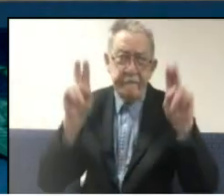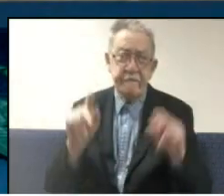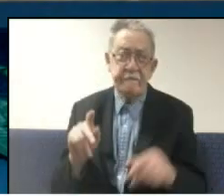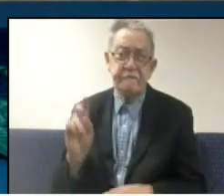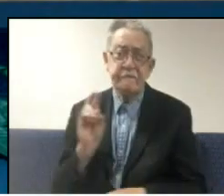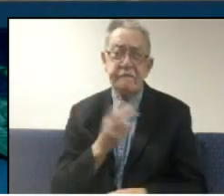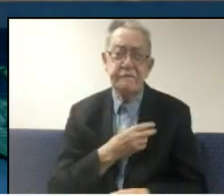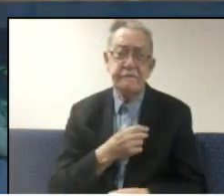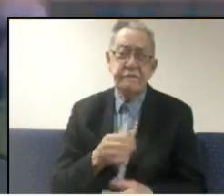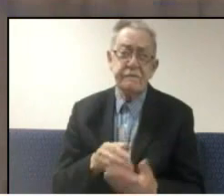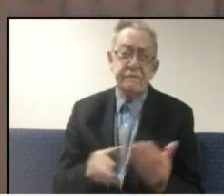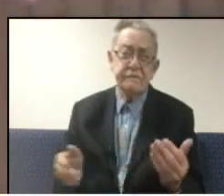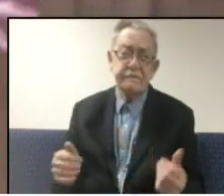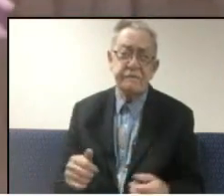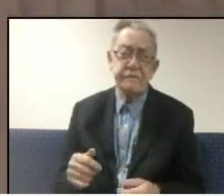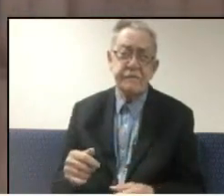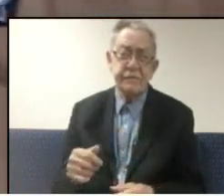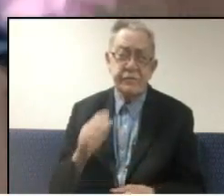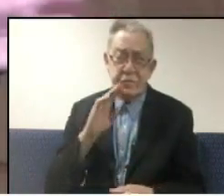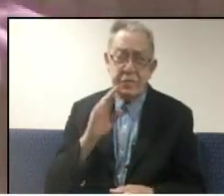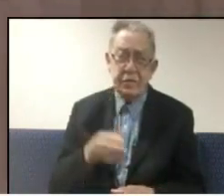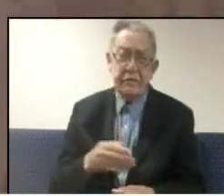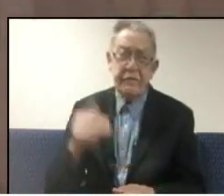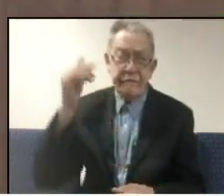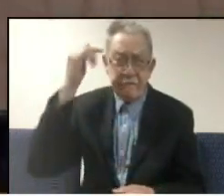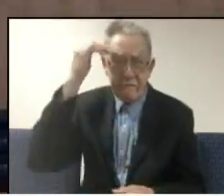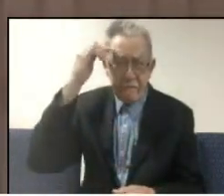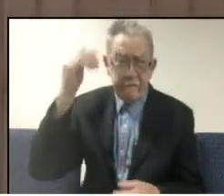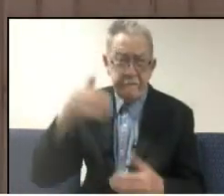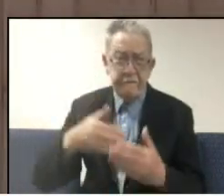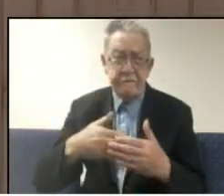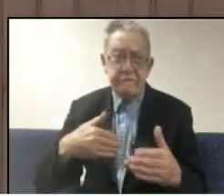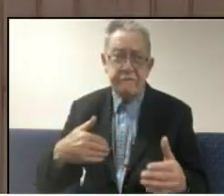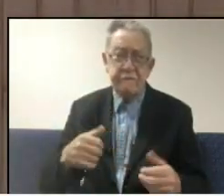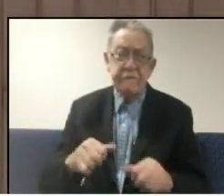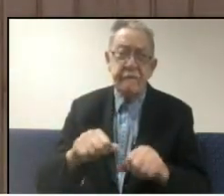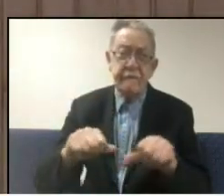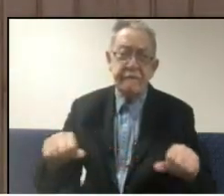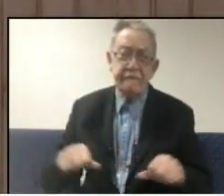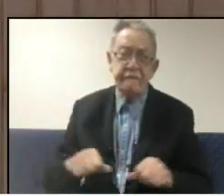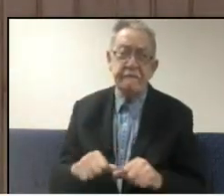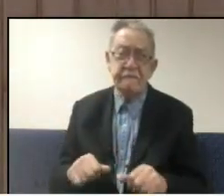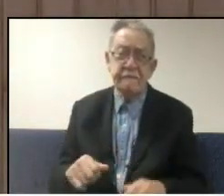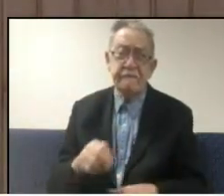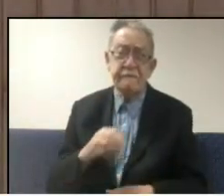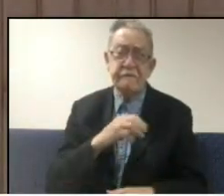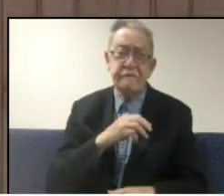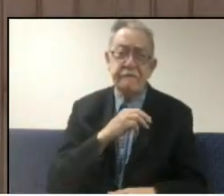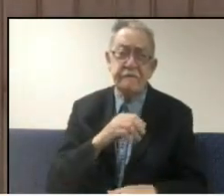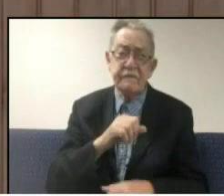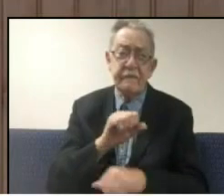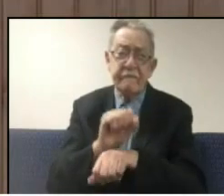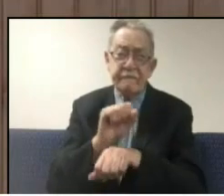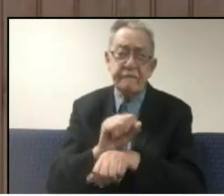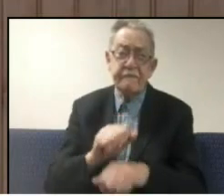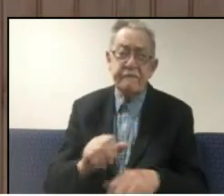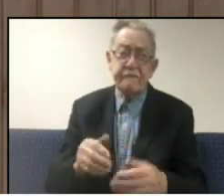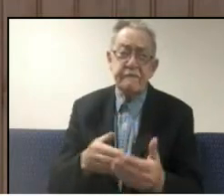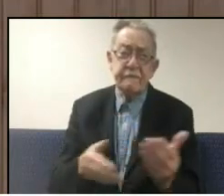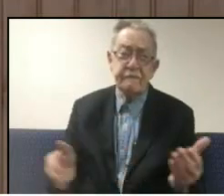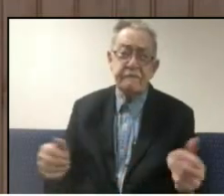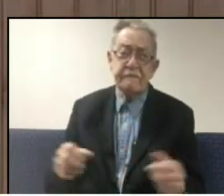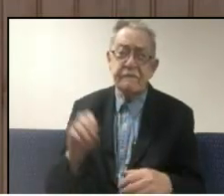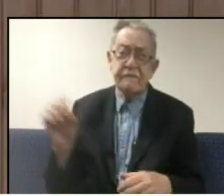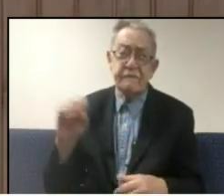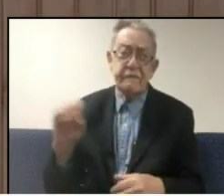never thought about before, a person, a group, an area, a ministry, something that we have no